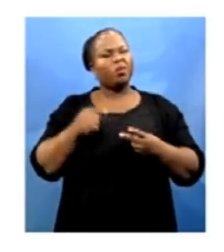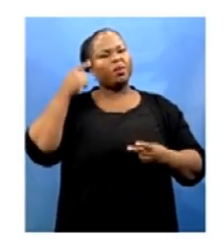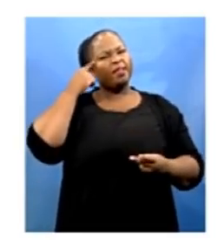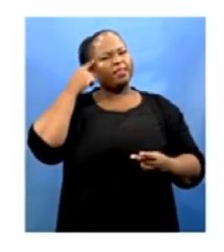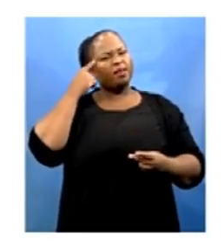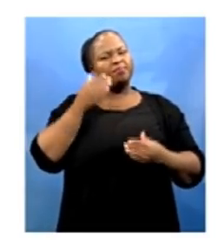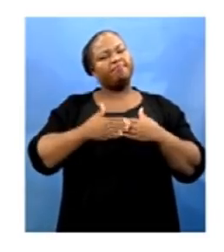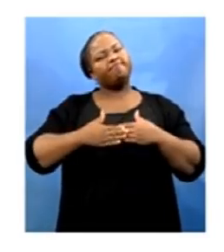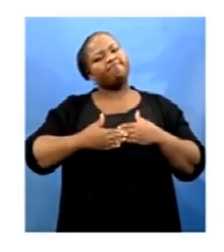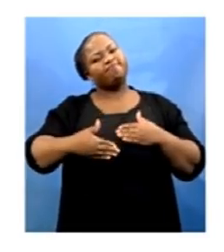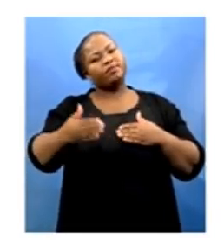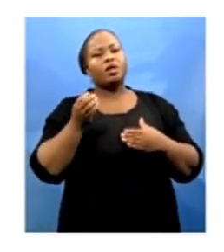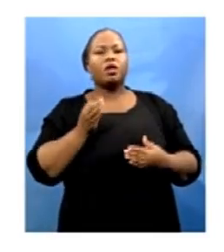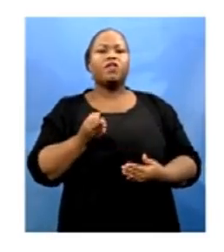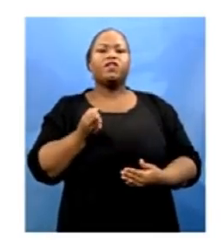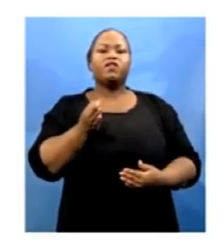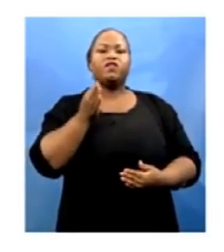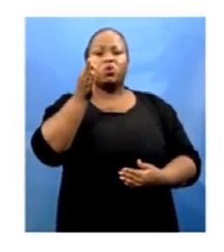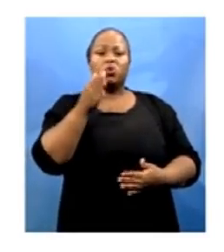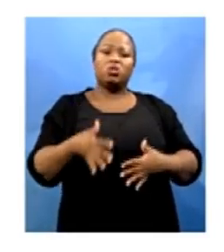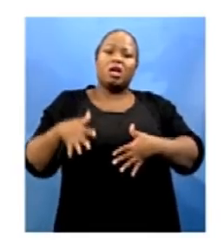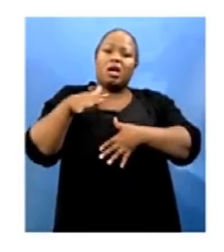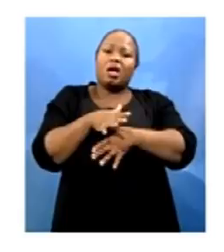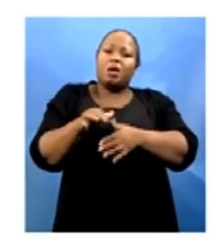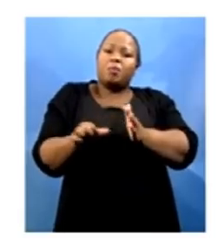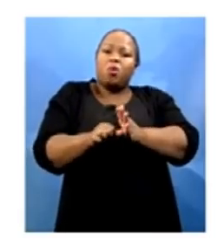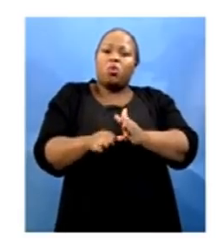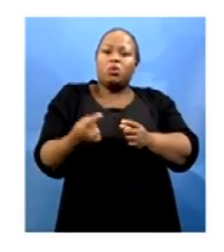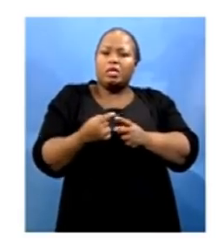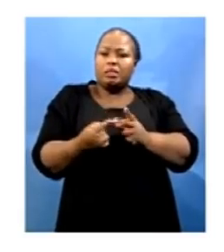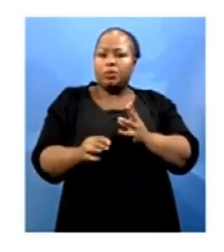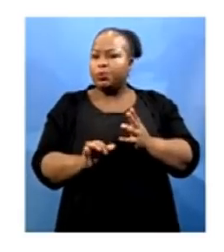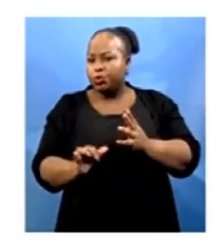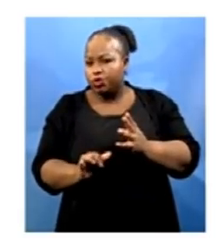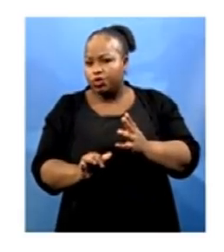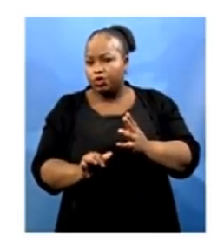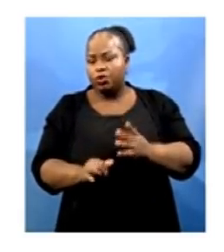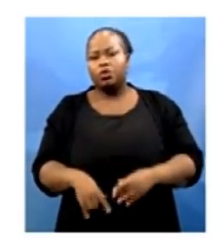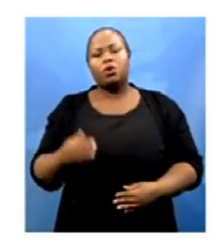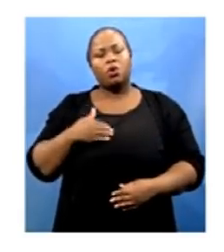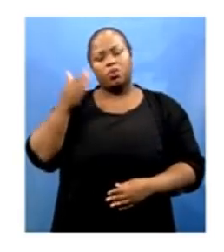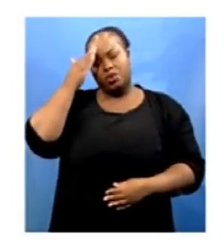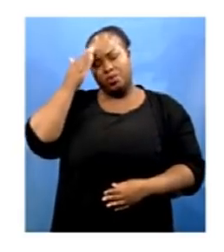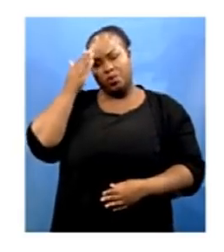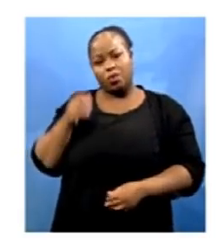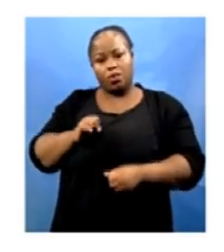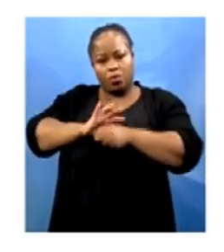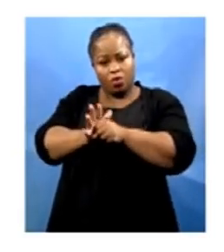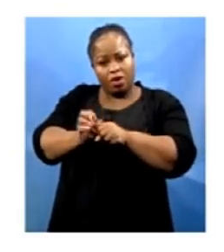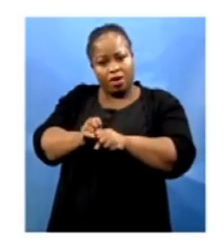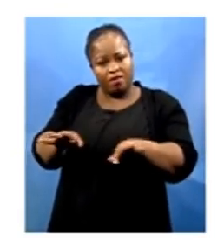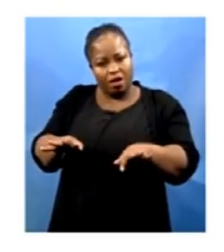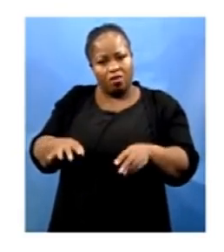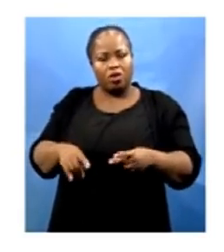we know that the coronavirus situation and its social and economic impact is constantly evolving in